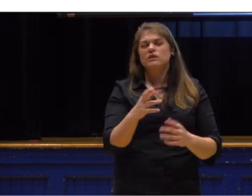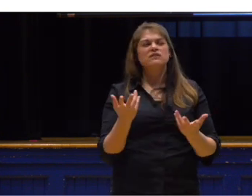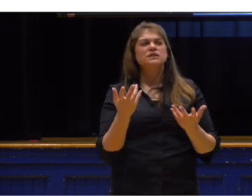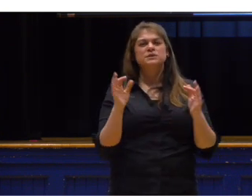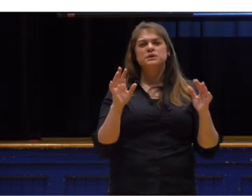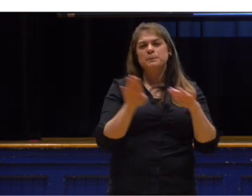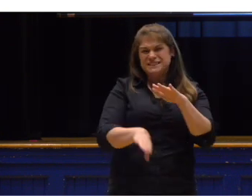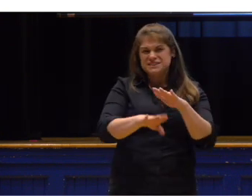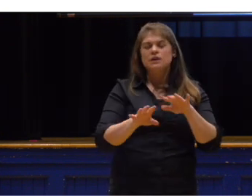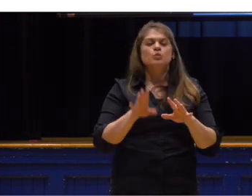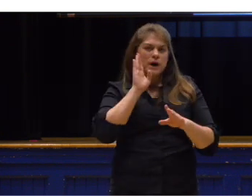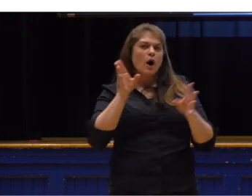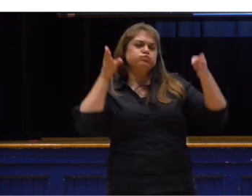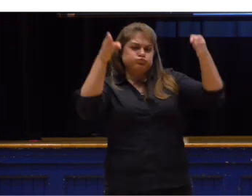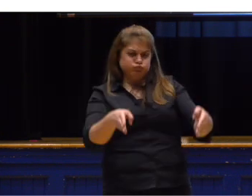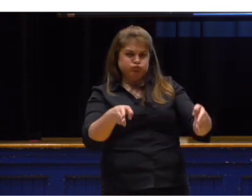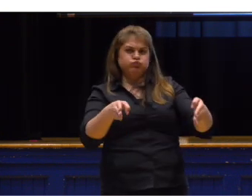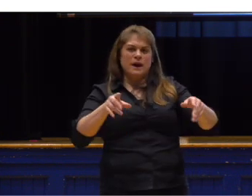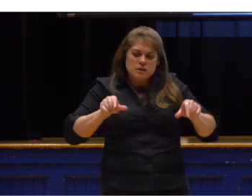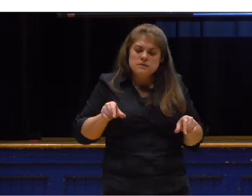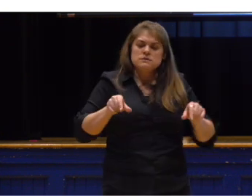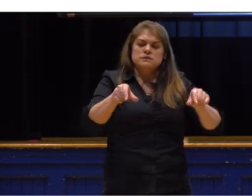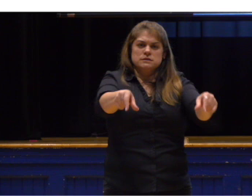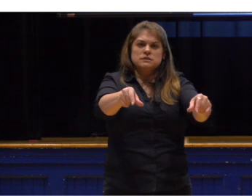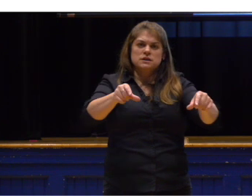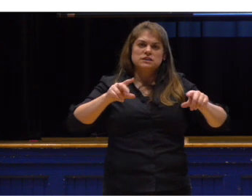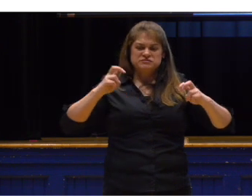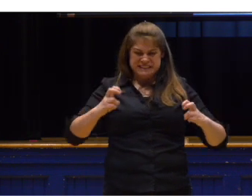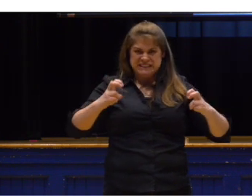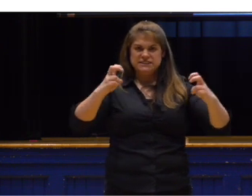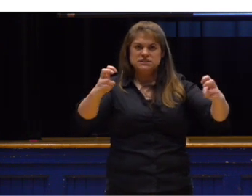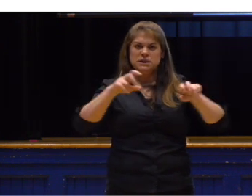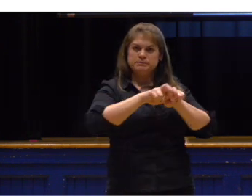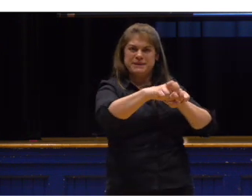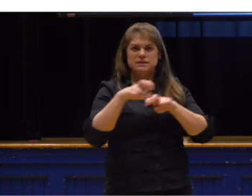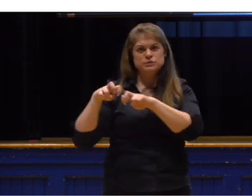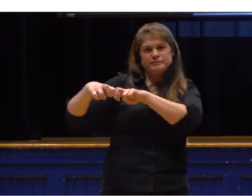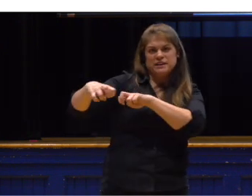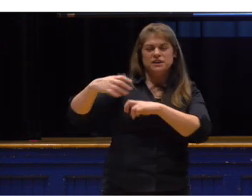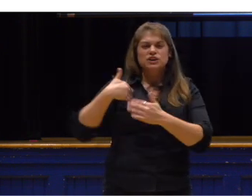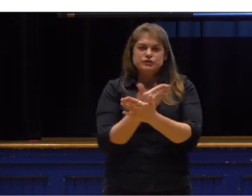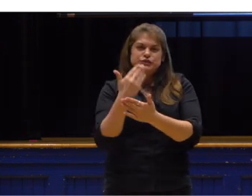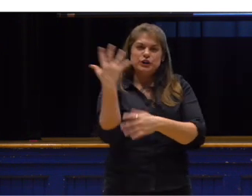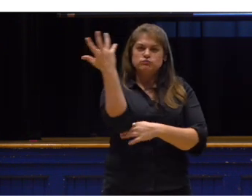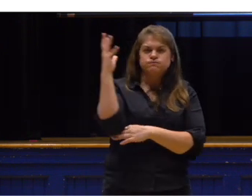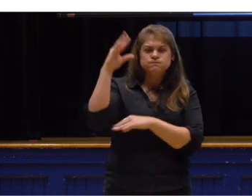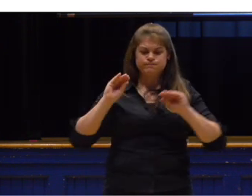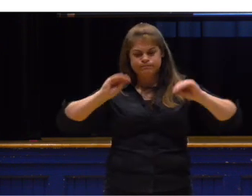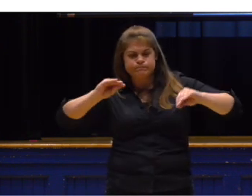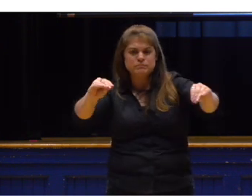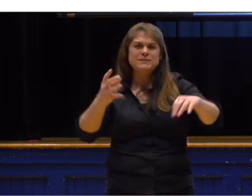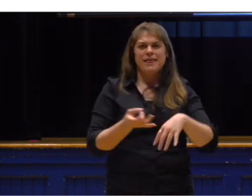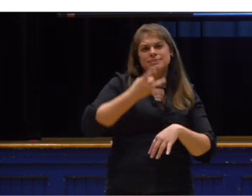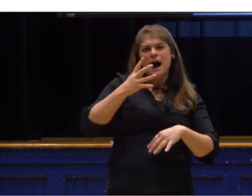just landscape, it's going to be a plaza. There's going to be pavers, there's going to be seating areas, there's going to be new vegetation, there's going to be lighting.